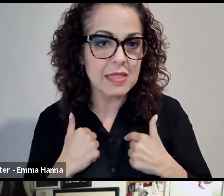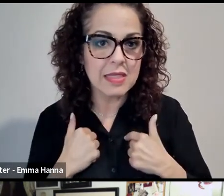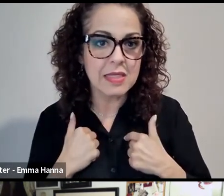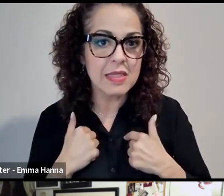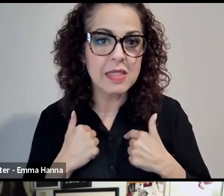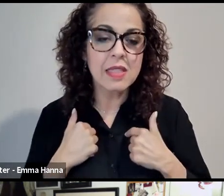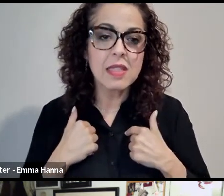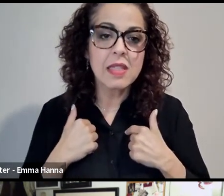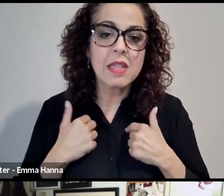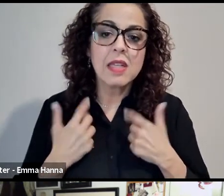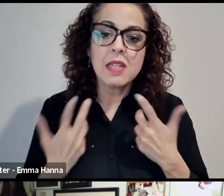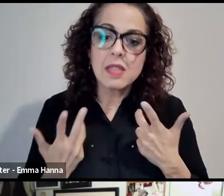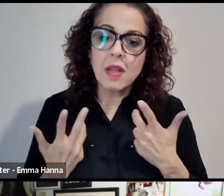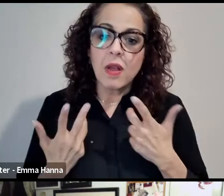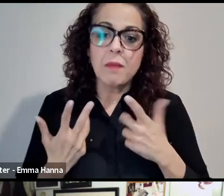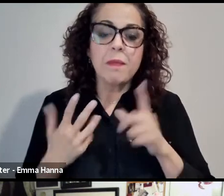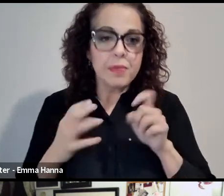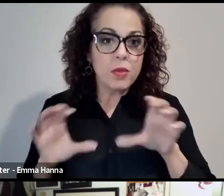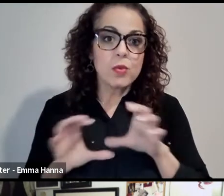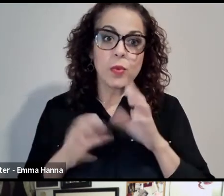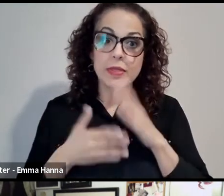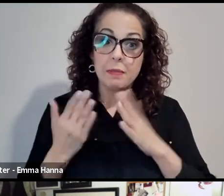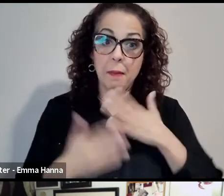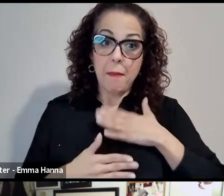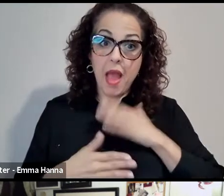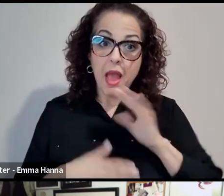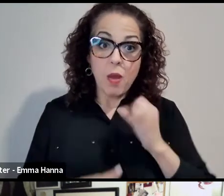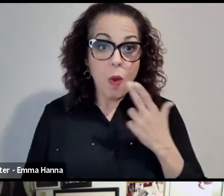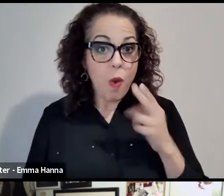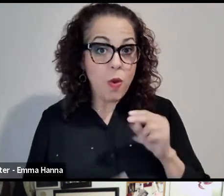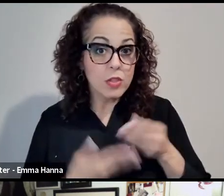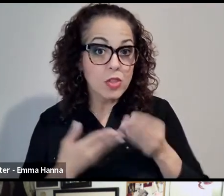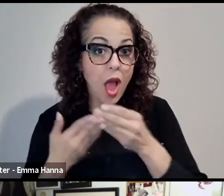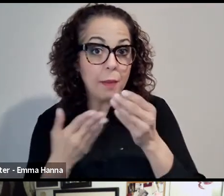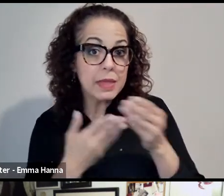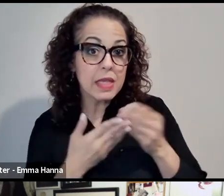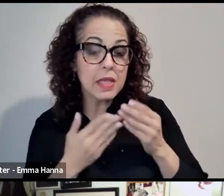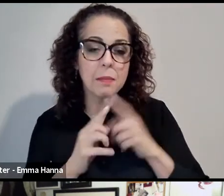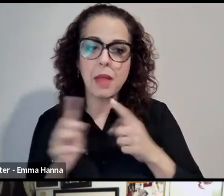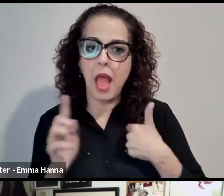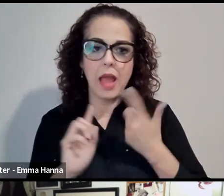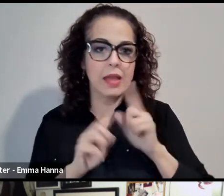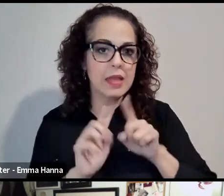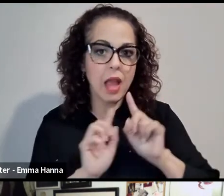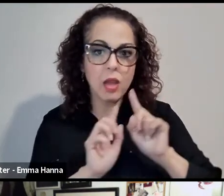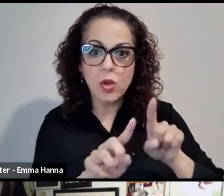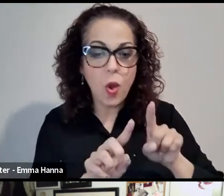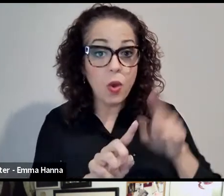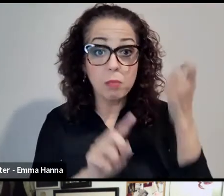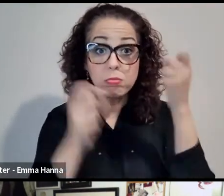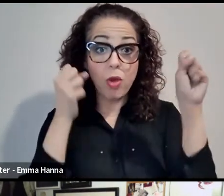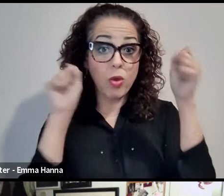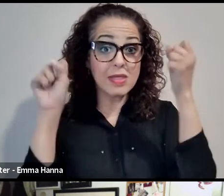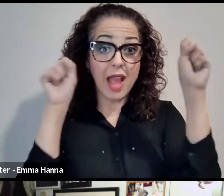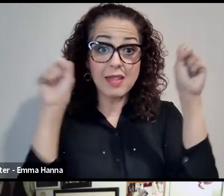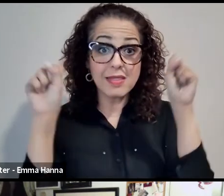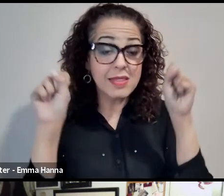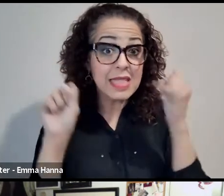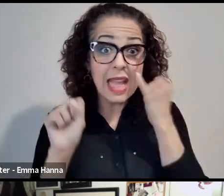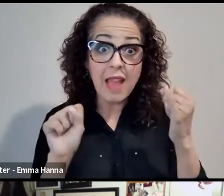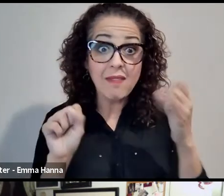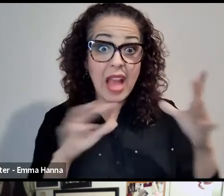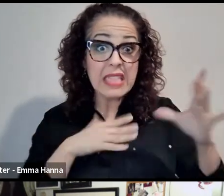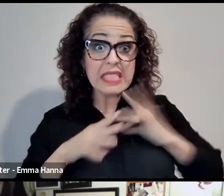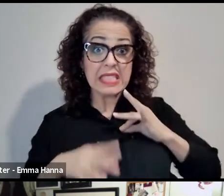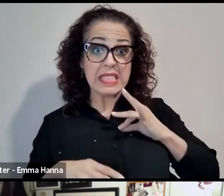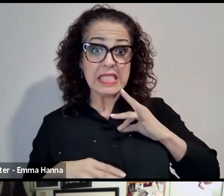And so I have to do some of my own shopping and stuff. But like, I can't go to the protests. It's, if I get the virus, that's